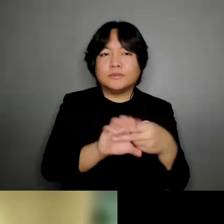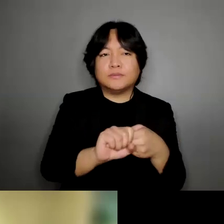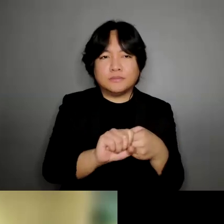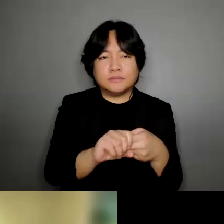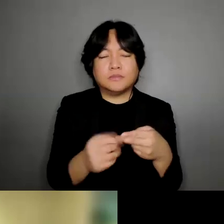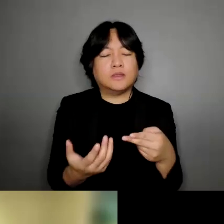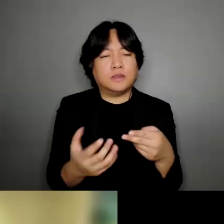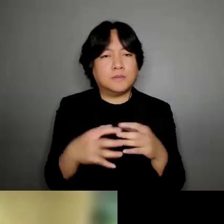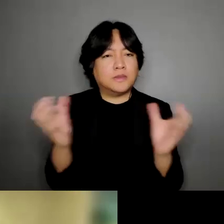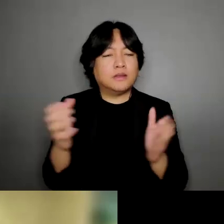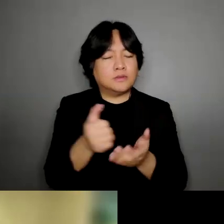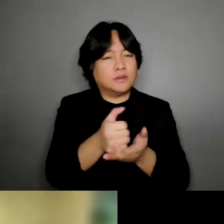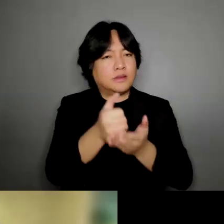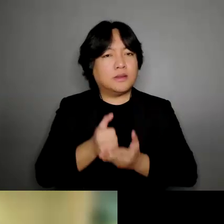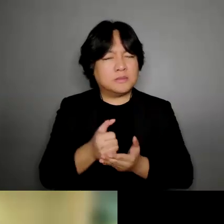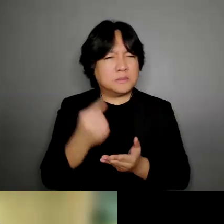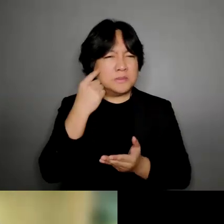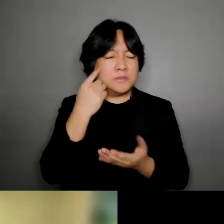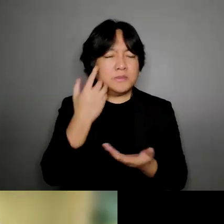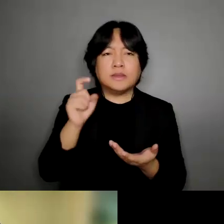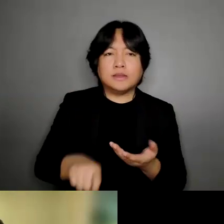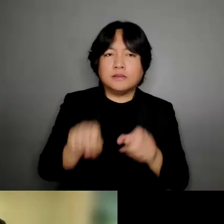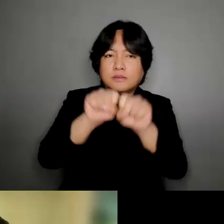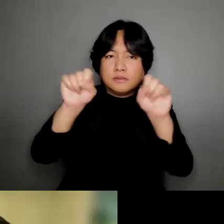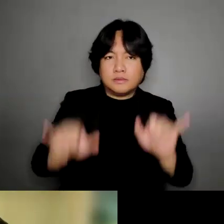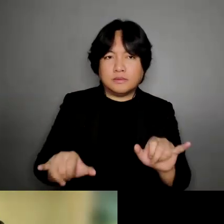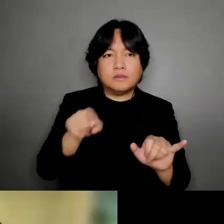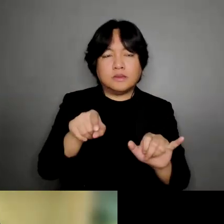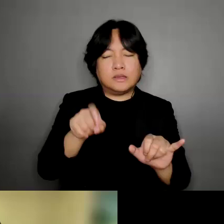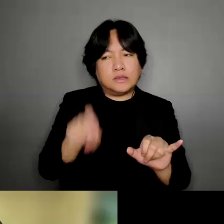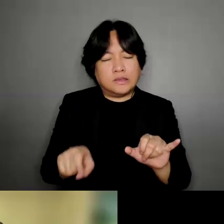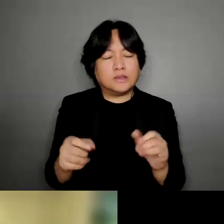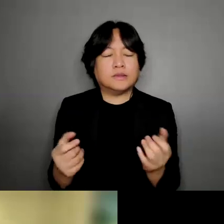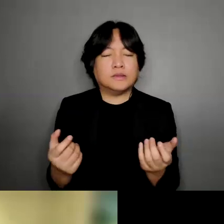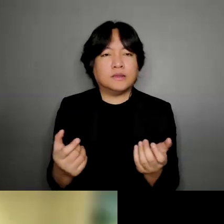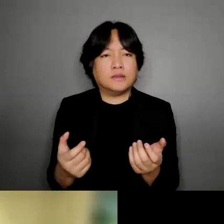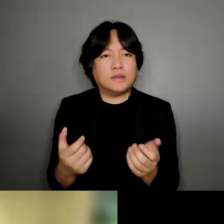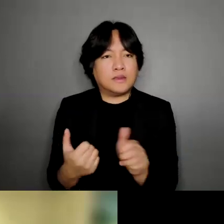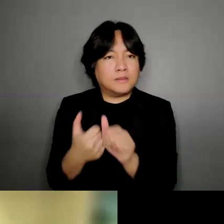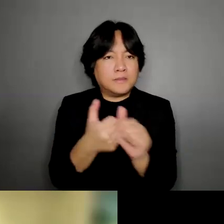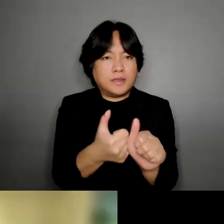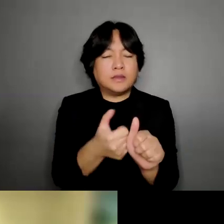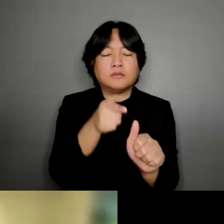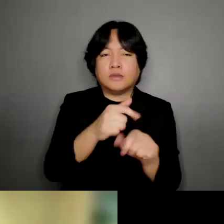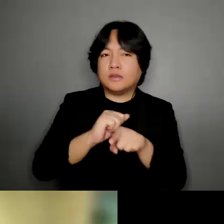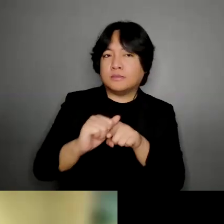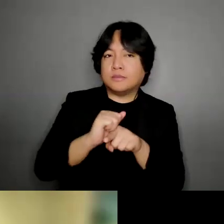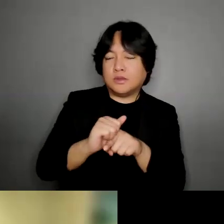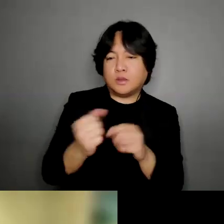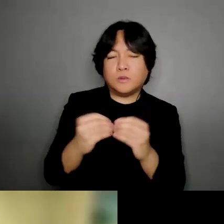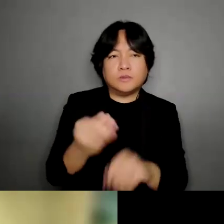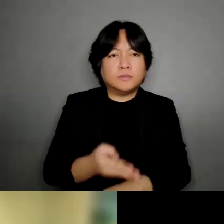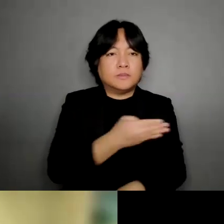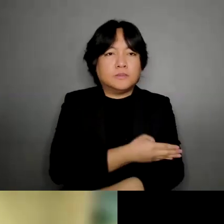na helpful. And I think kailangan din ng structural changes to be able to make these practices